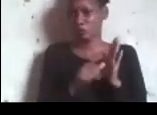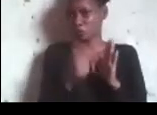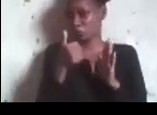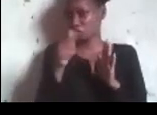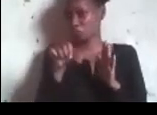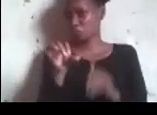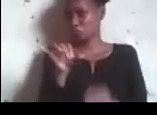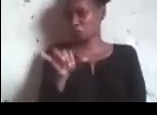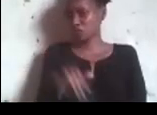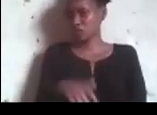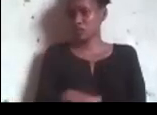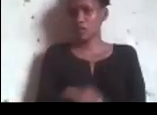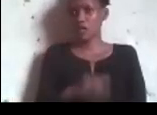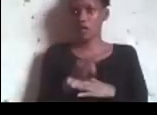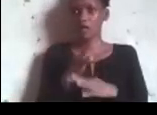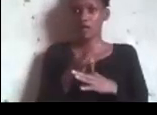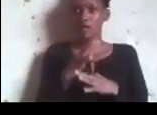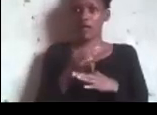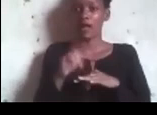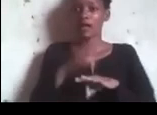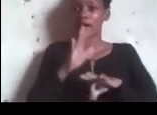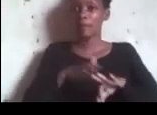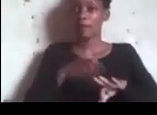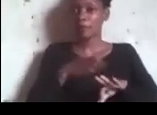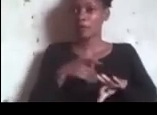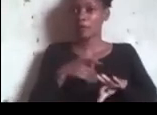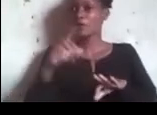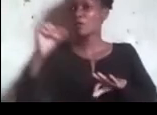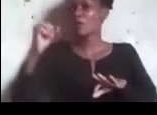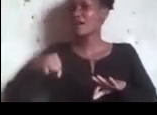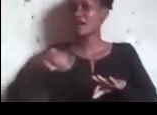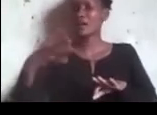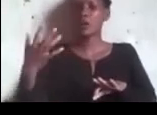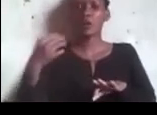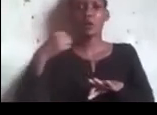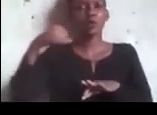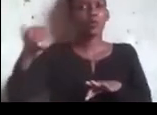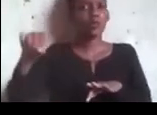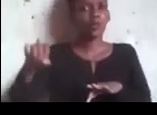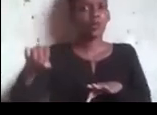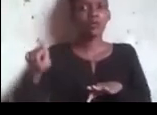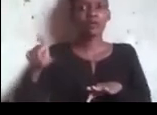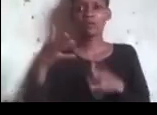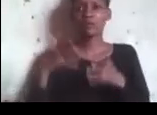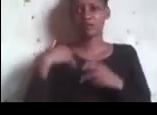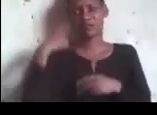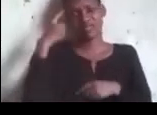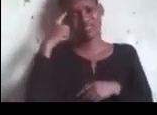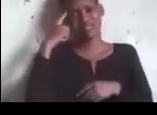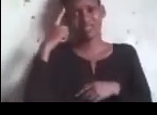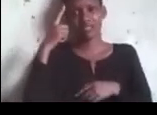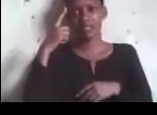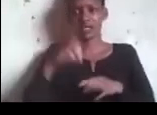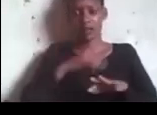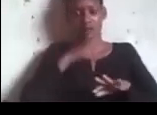on unmarried fathers, whether they agree with the current law, whether do they think the unmarried fathers